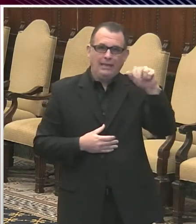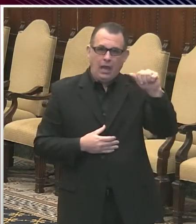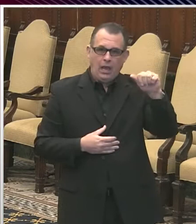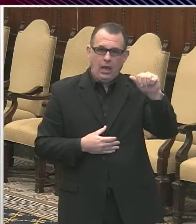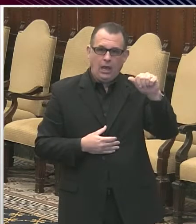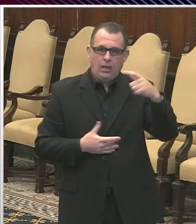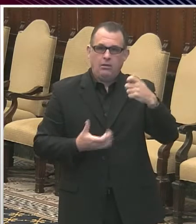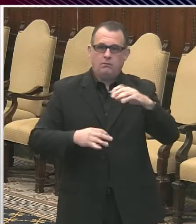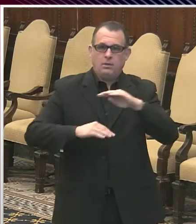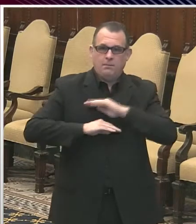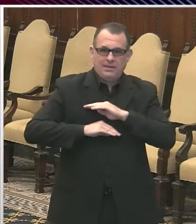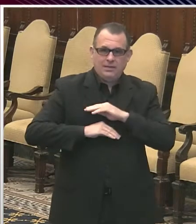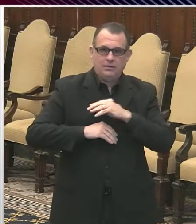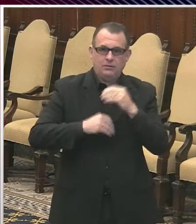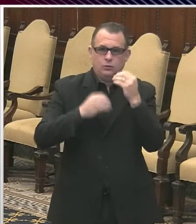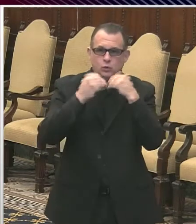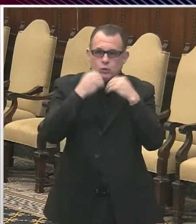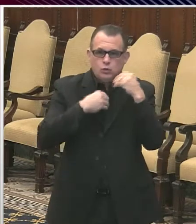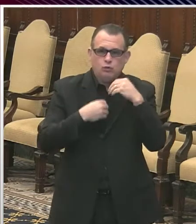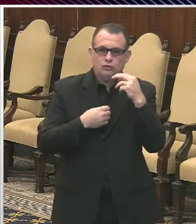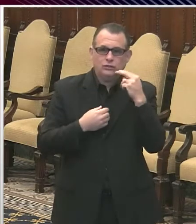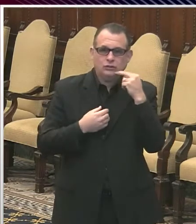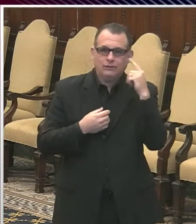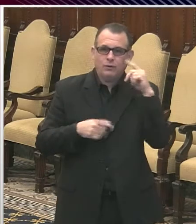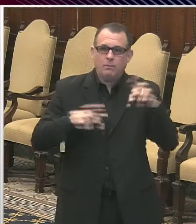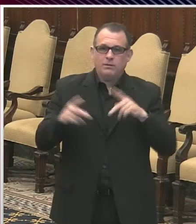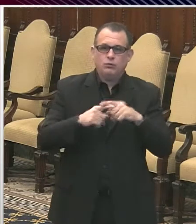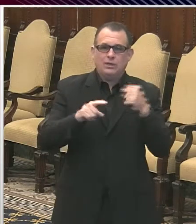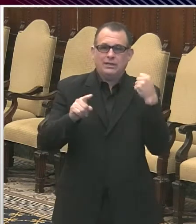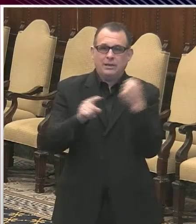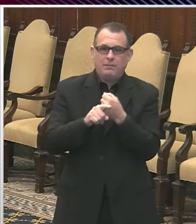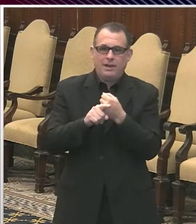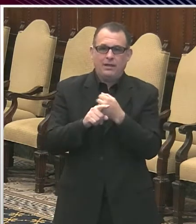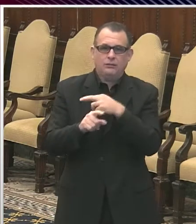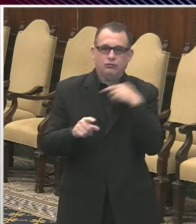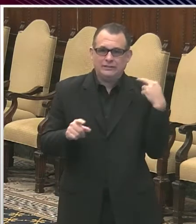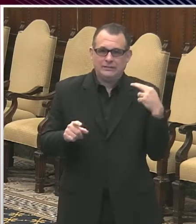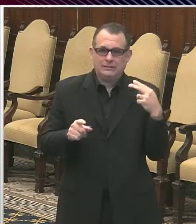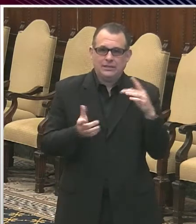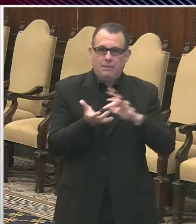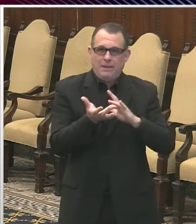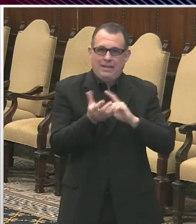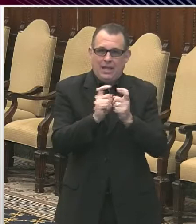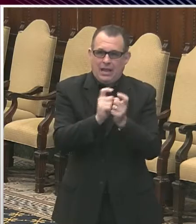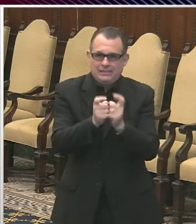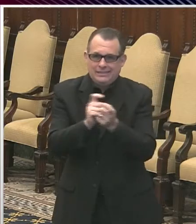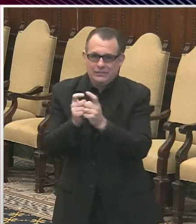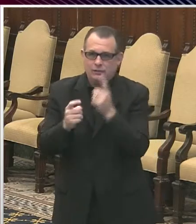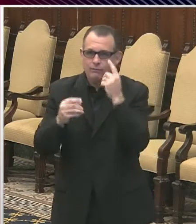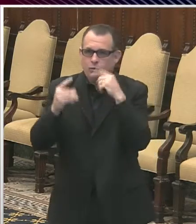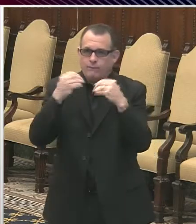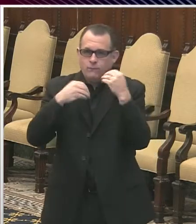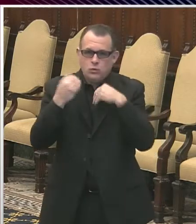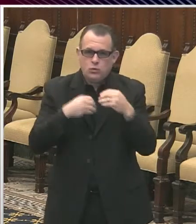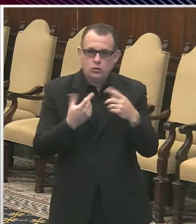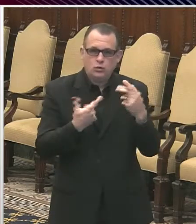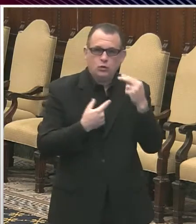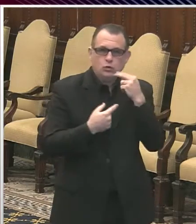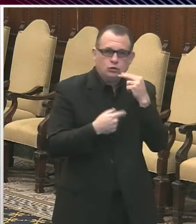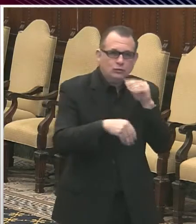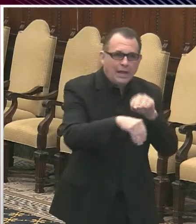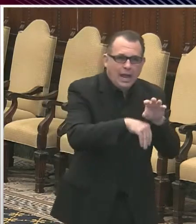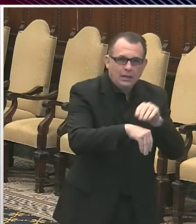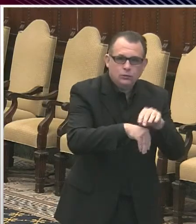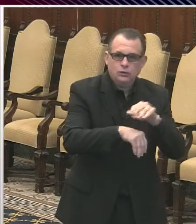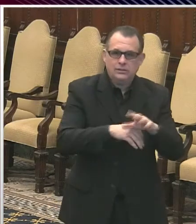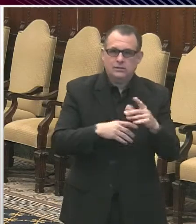acute risk from serious illness for 30 years through the delivery of medically tailored meals and nutrition counseling. To support these efforts,